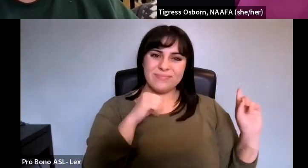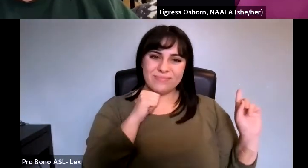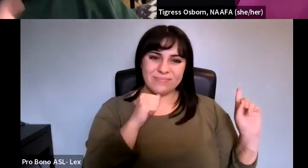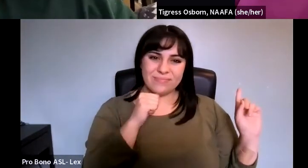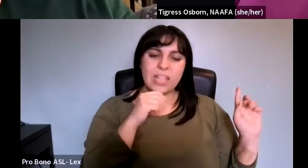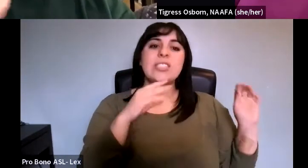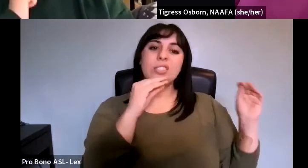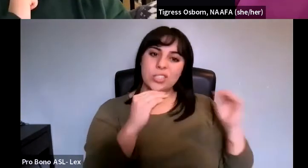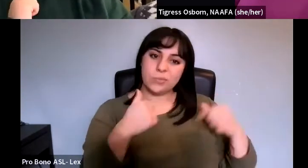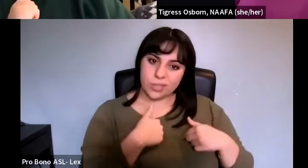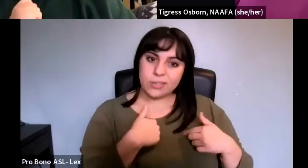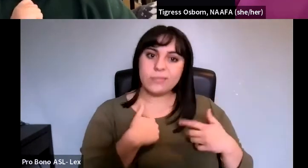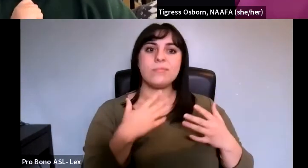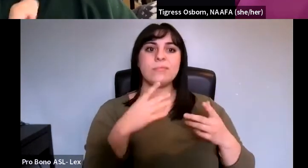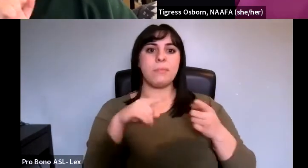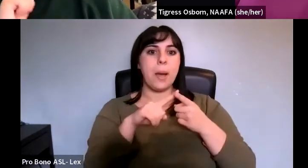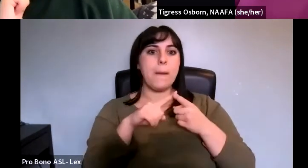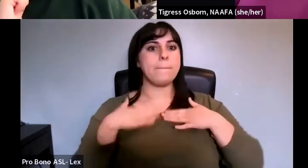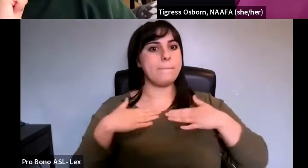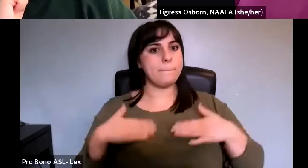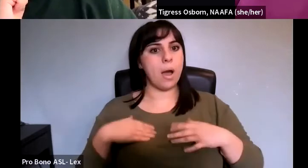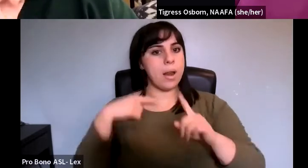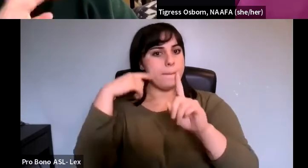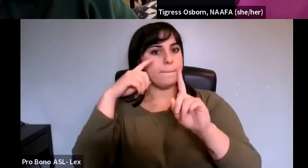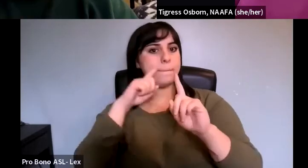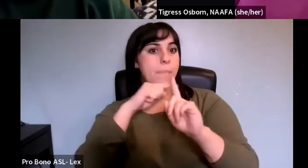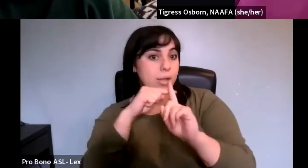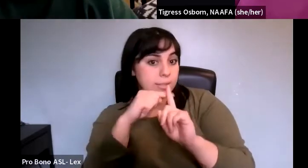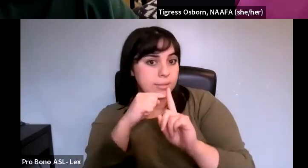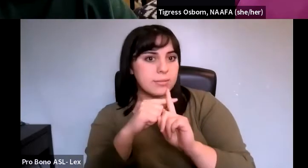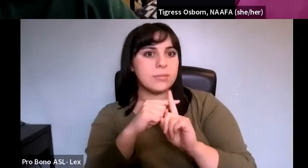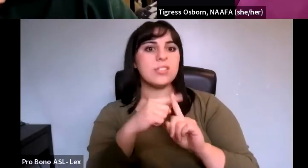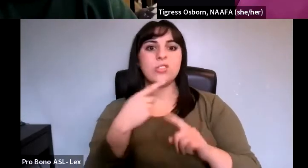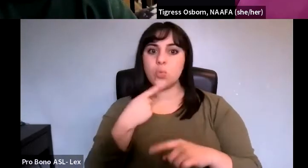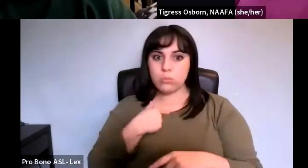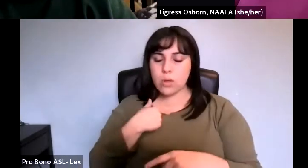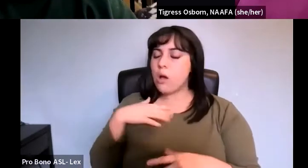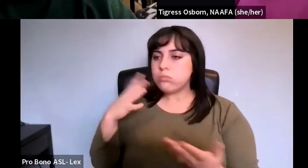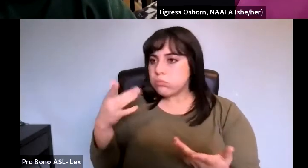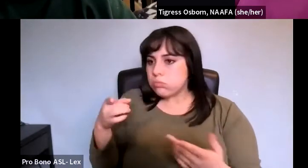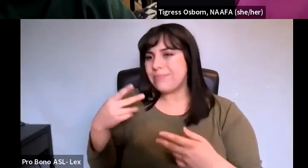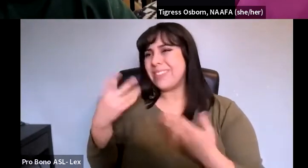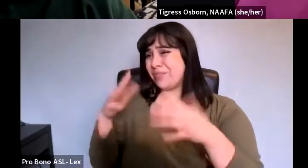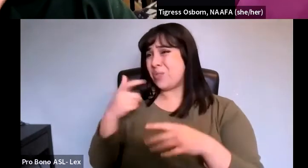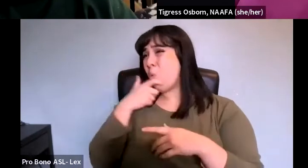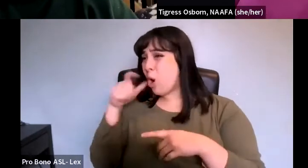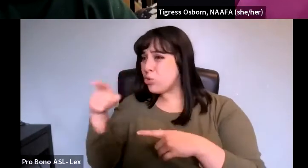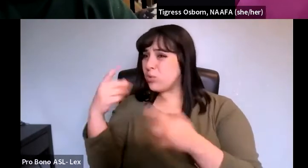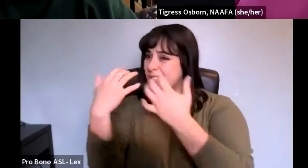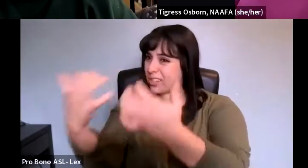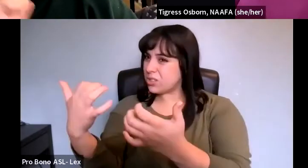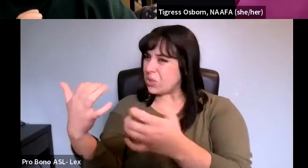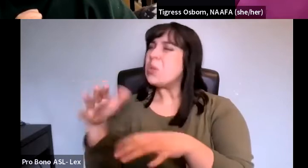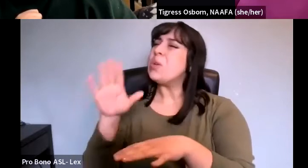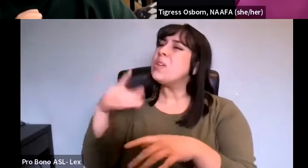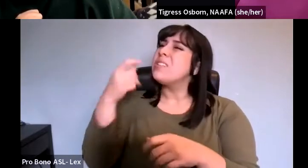say, I've seen you on stage. You have a number of people every night listening to what you have to say. So you need to stop